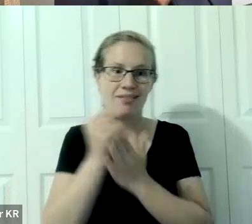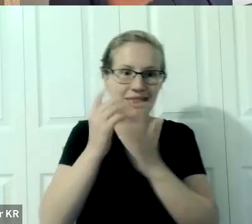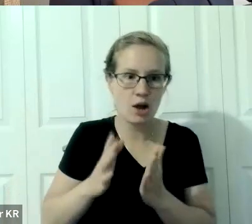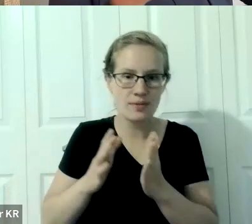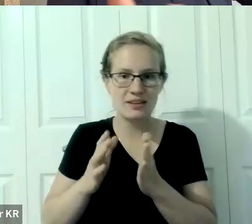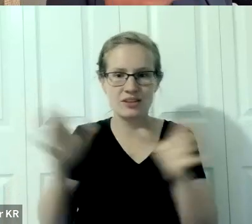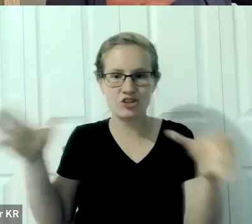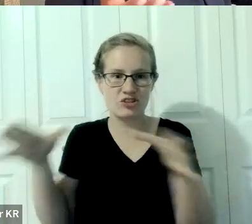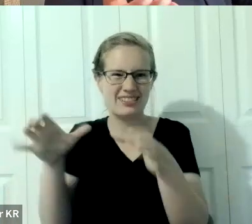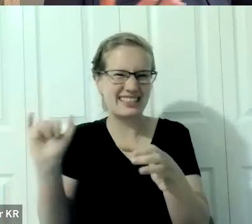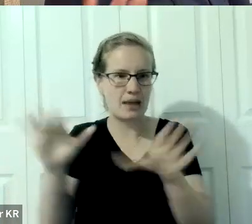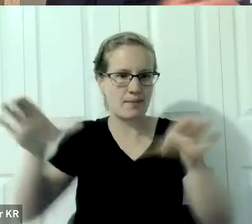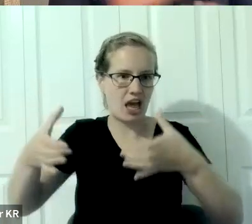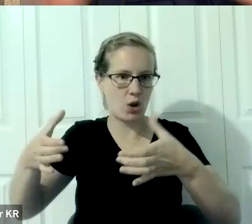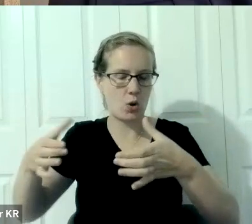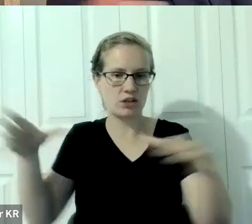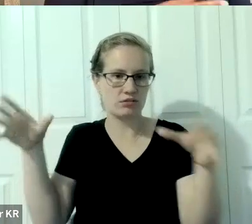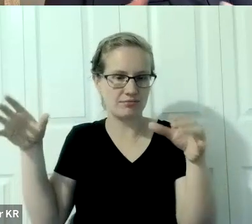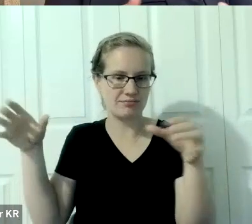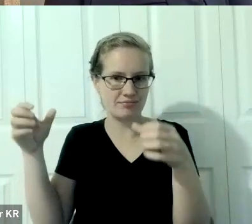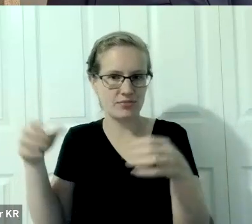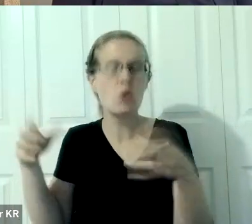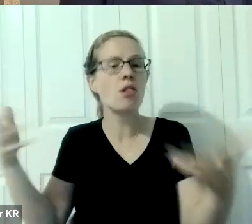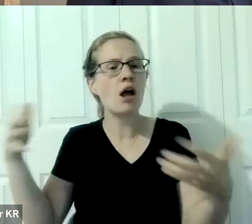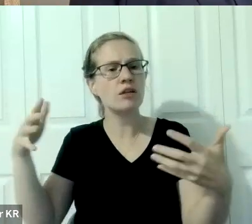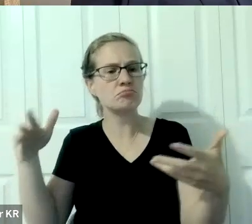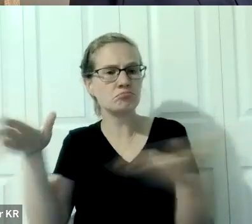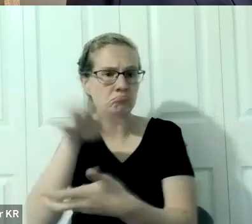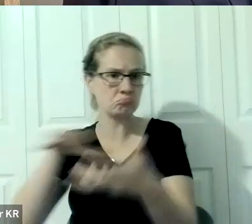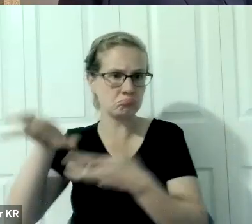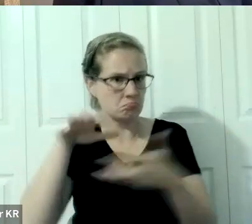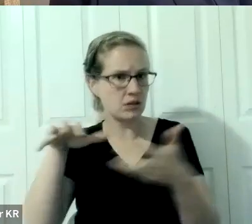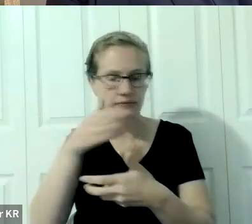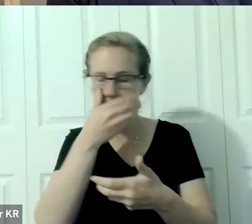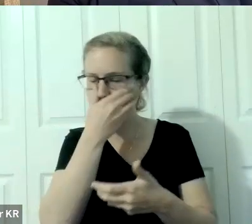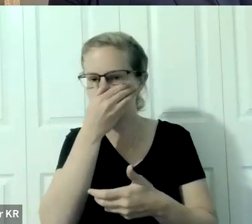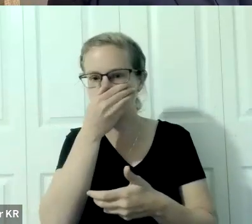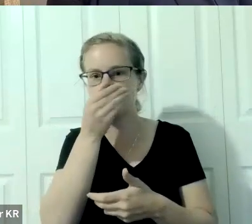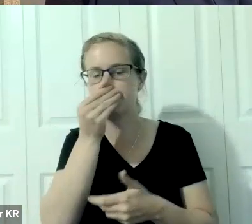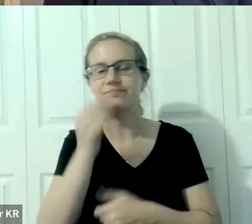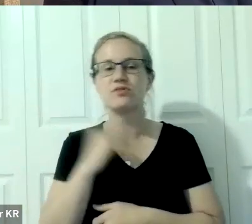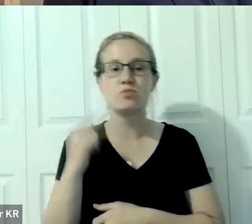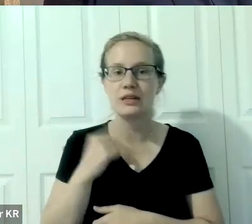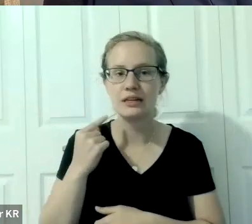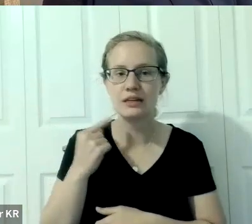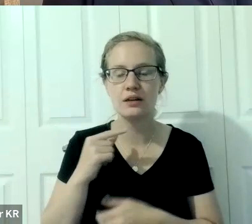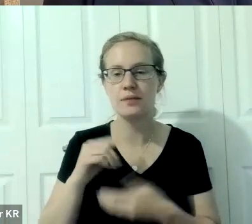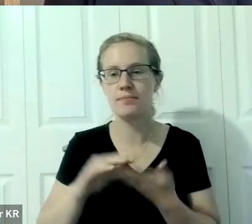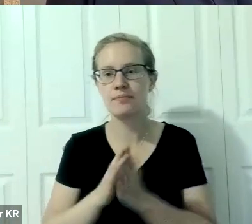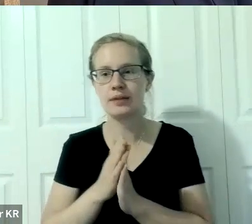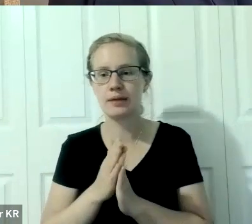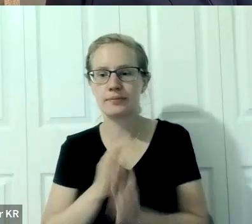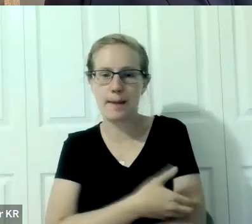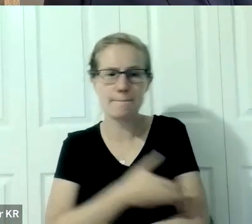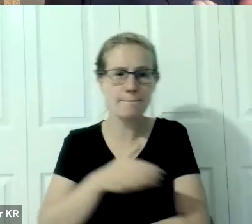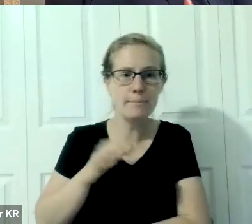same category. And so there's a lot of crossover. And so I think for priests, just becoming empowered